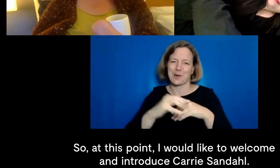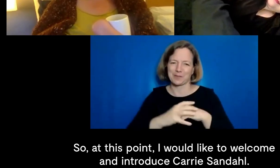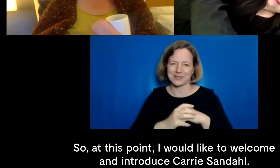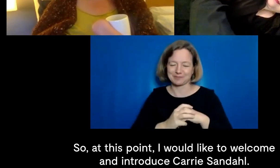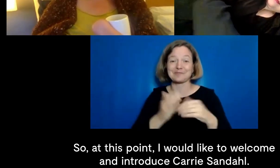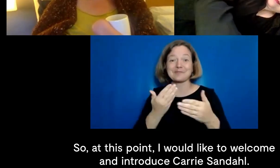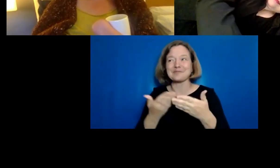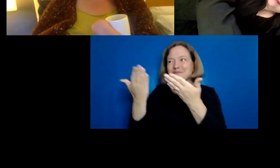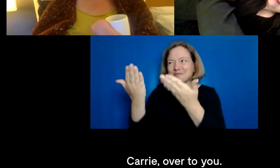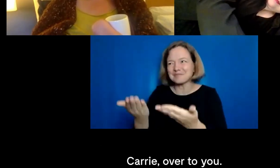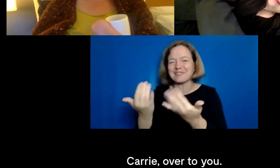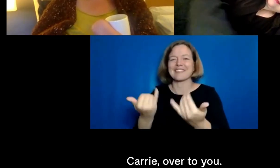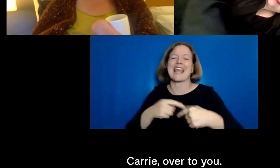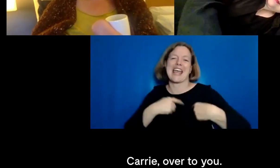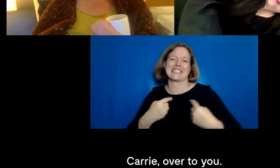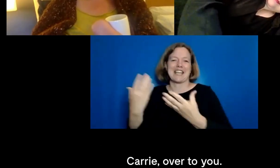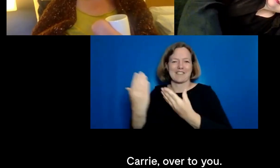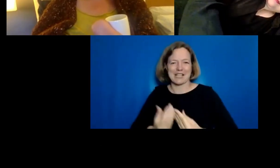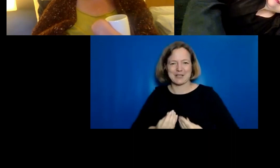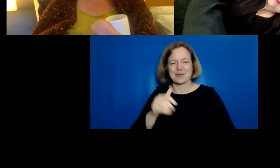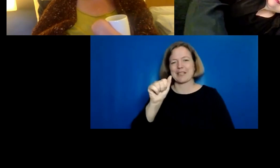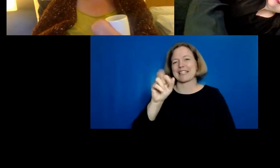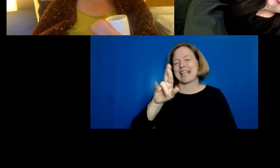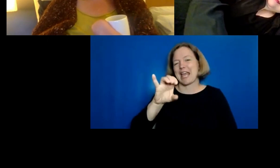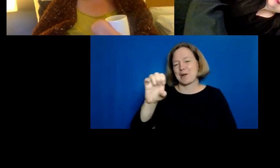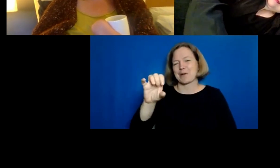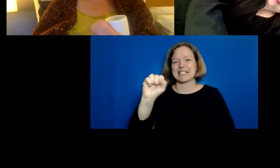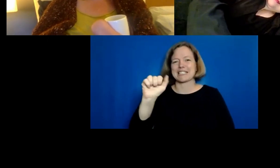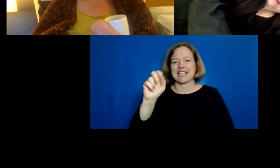introduce Carrie Sandahl. Carrie, over to you.